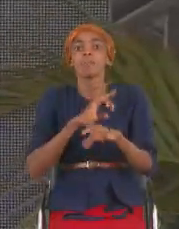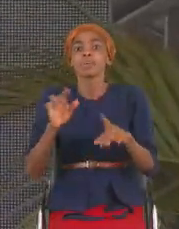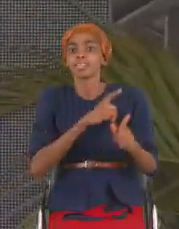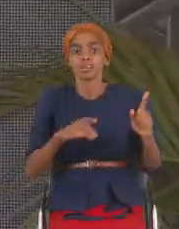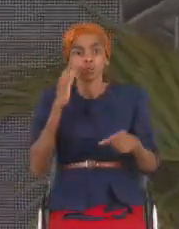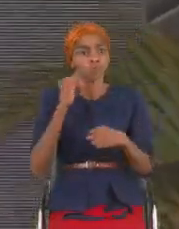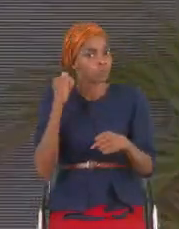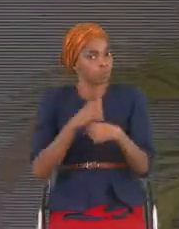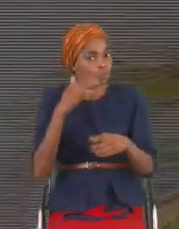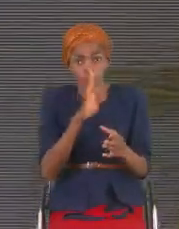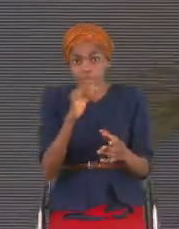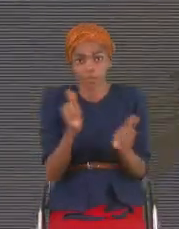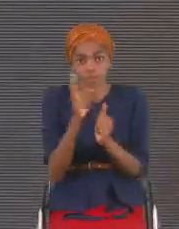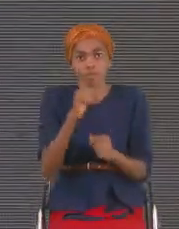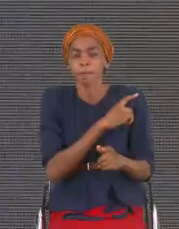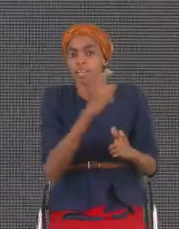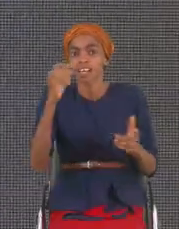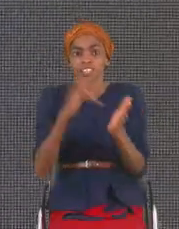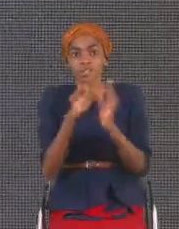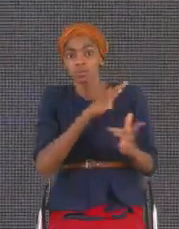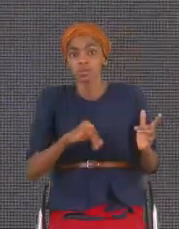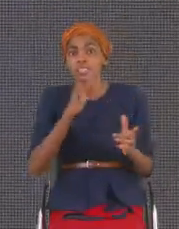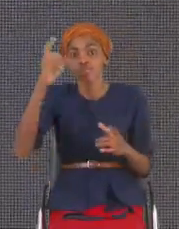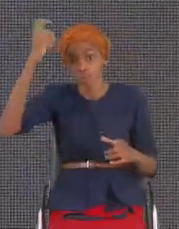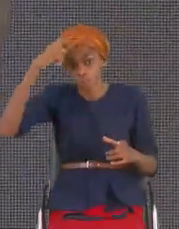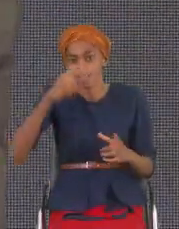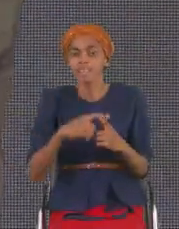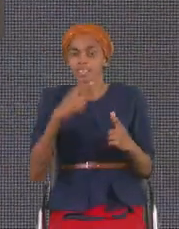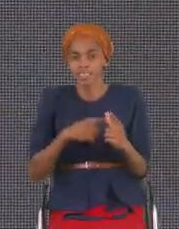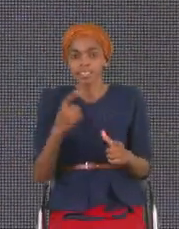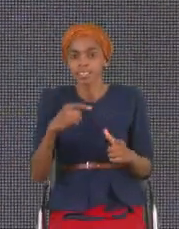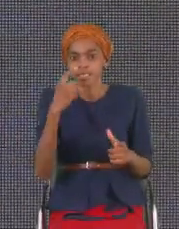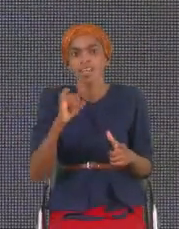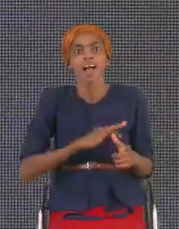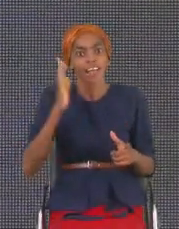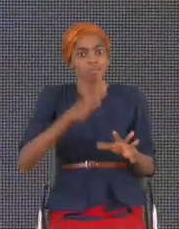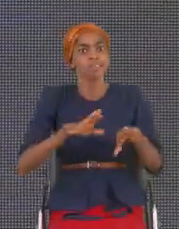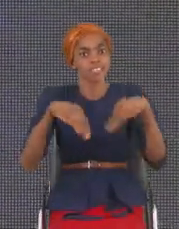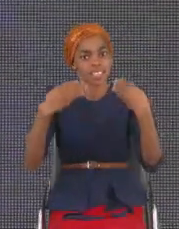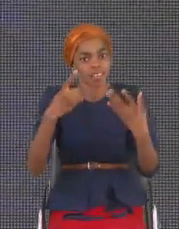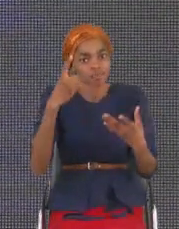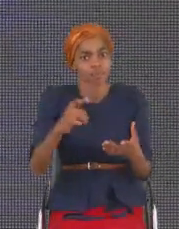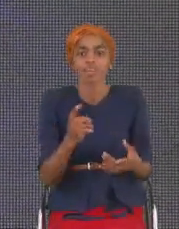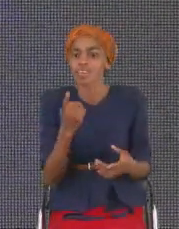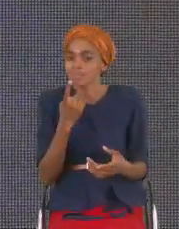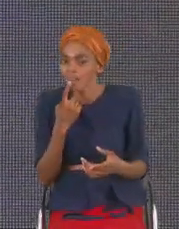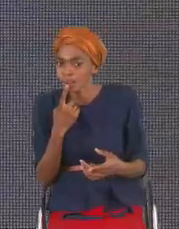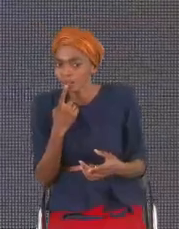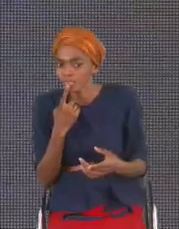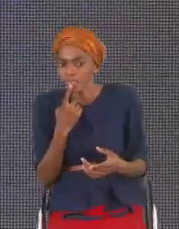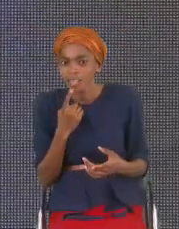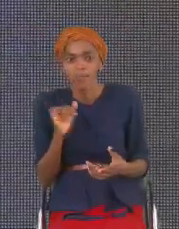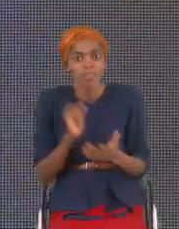And Christ is your wisdom. And then he said, I will give you a mouth that you'll